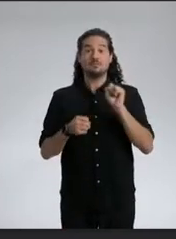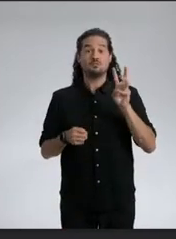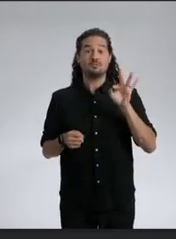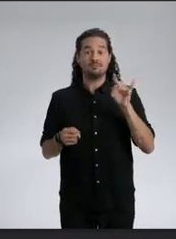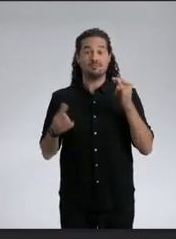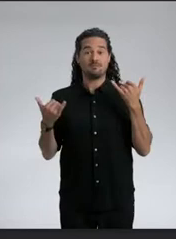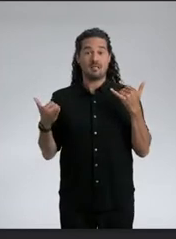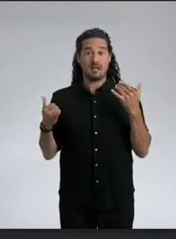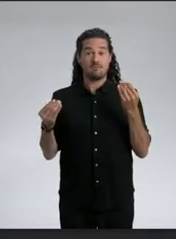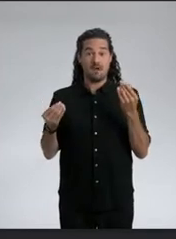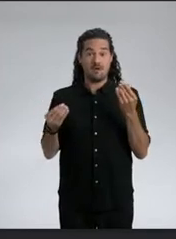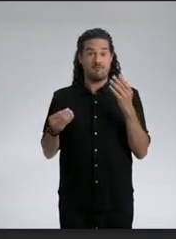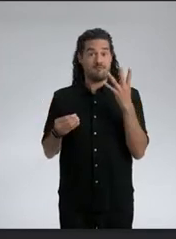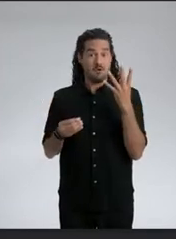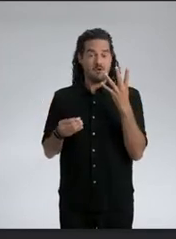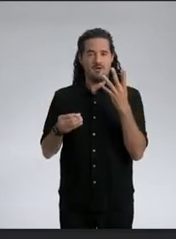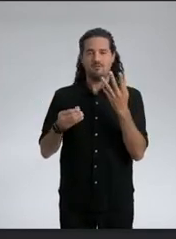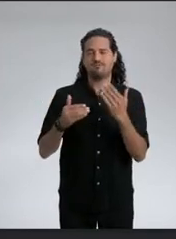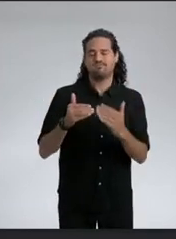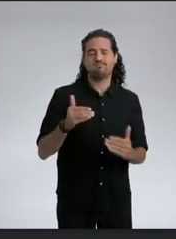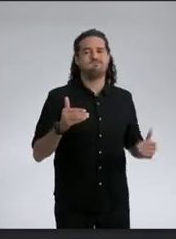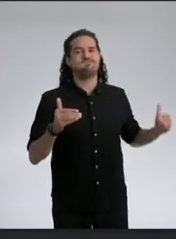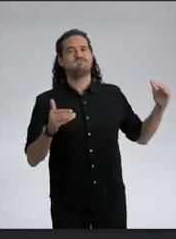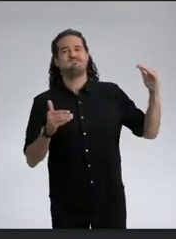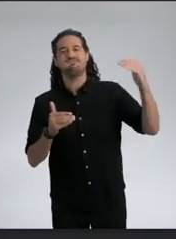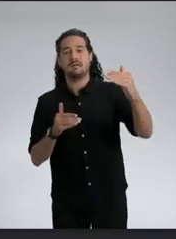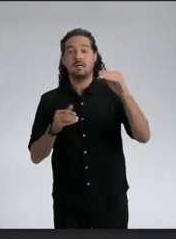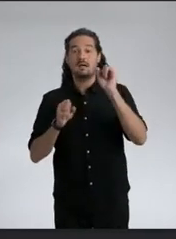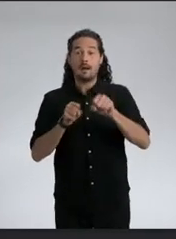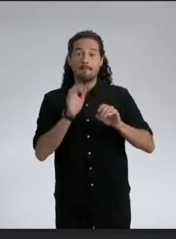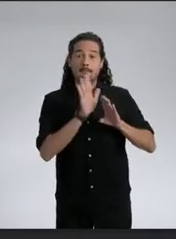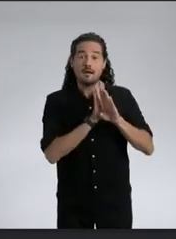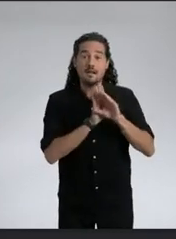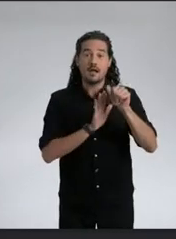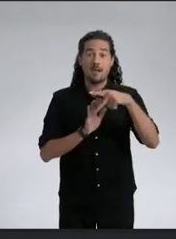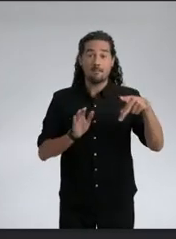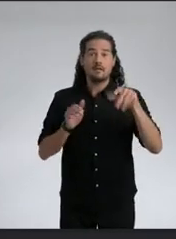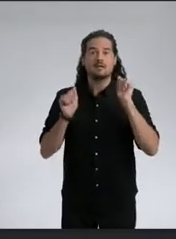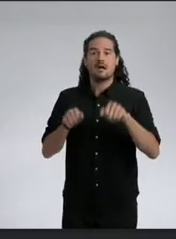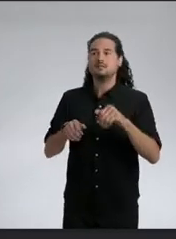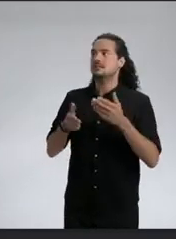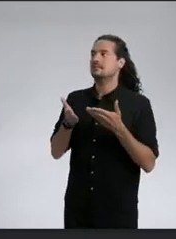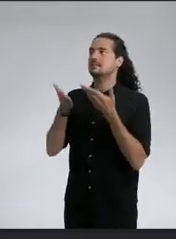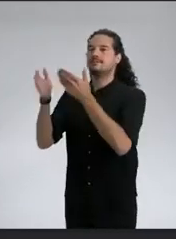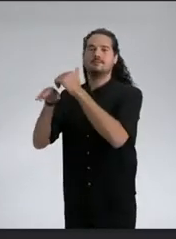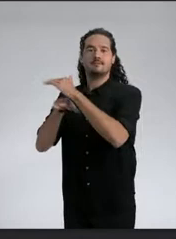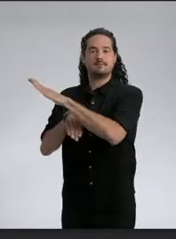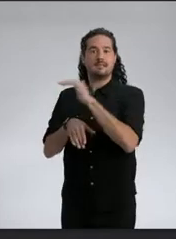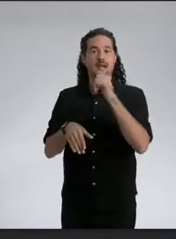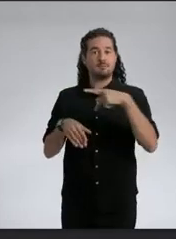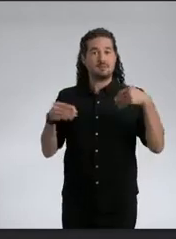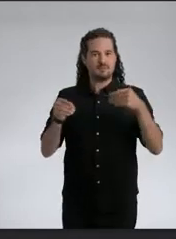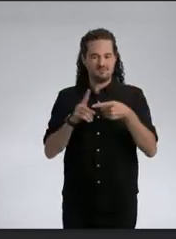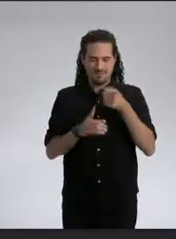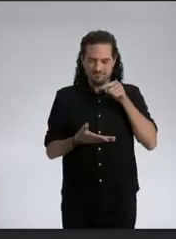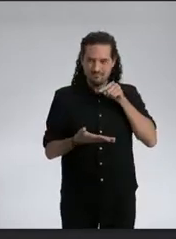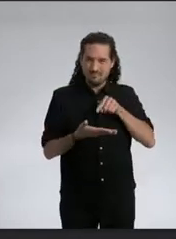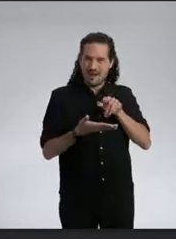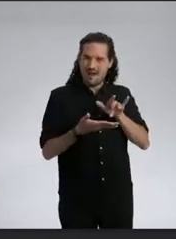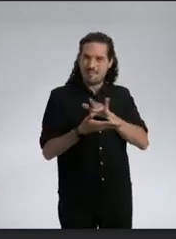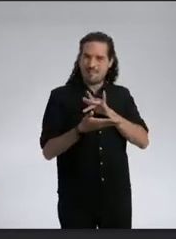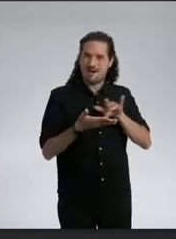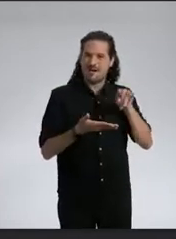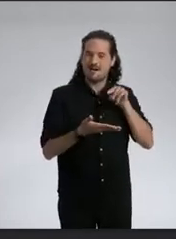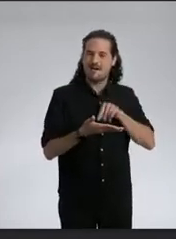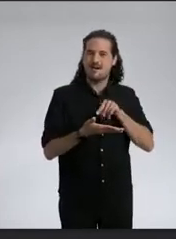build apps and even submit them to the App Store right from your iPad. With the ability to create apps on iPad, you can be more